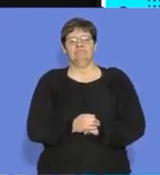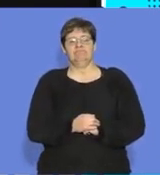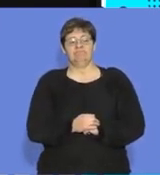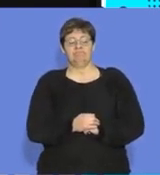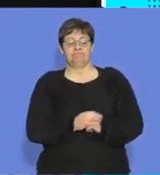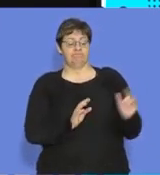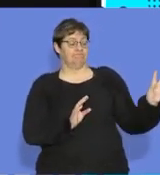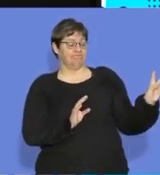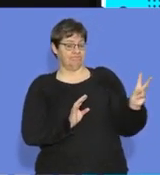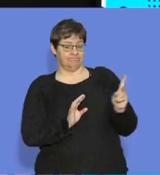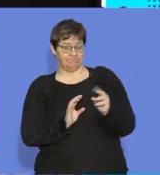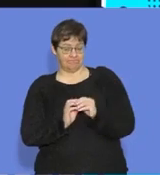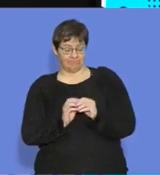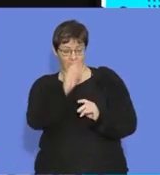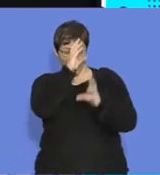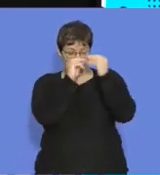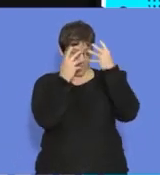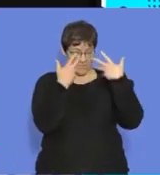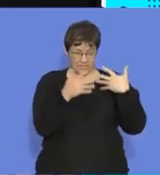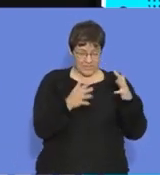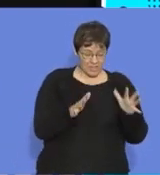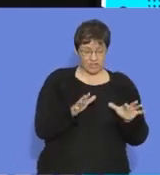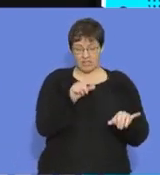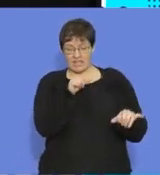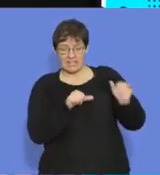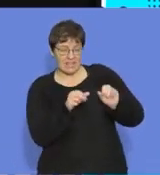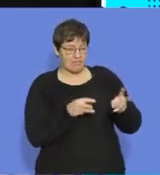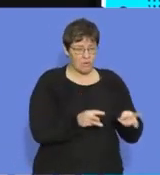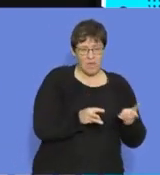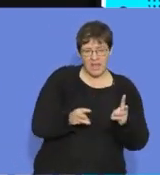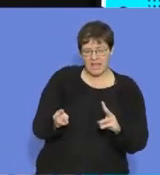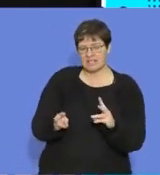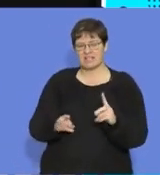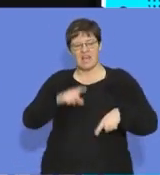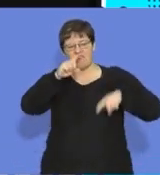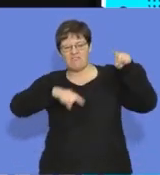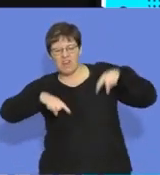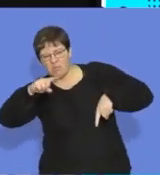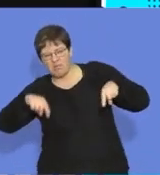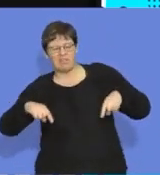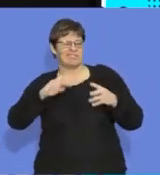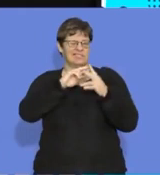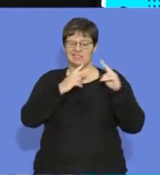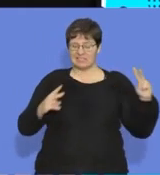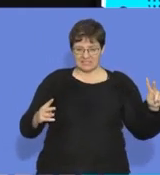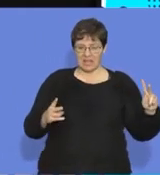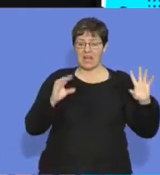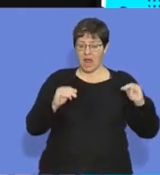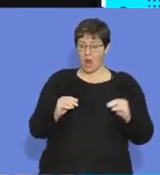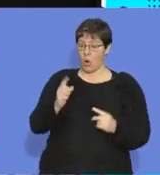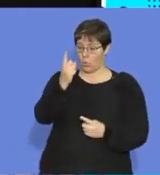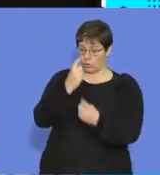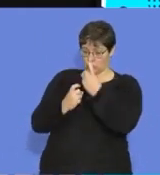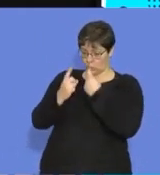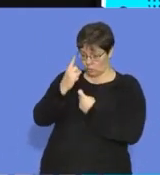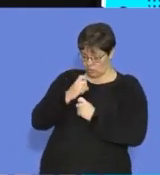what you have just learned about scientific method variables and things like that to actually be able to answer